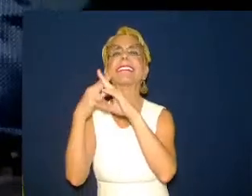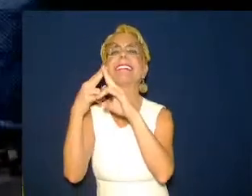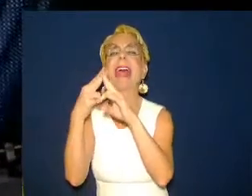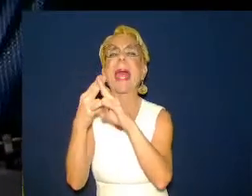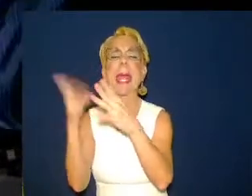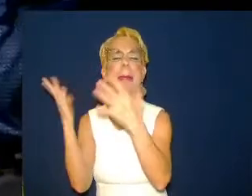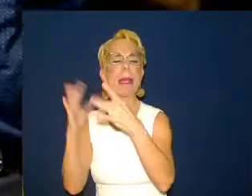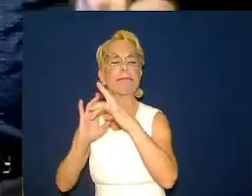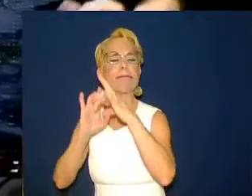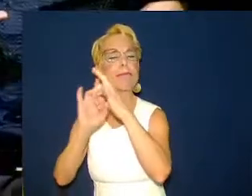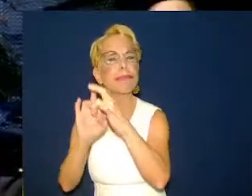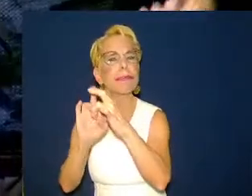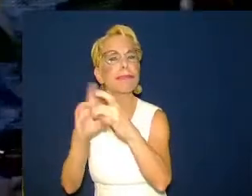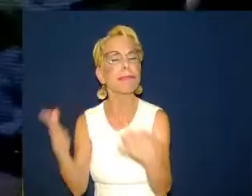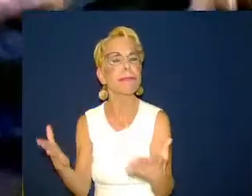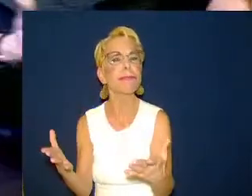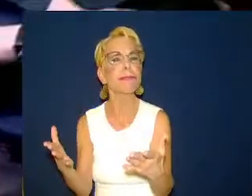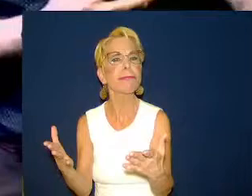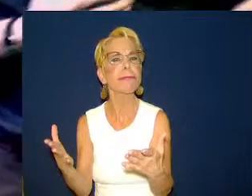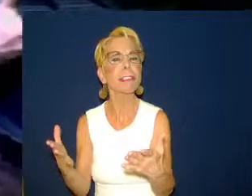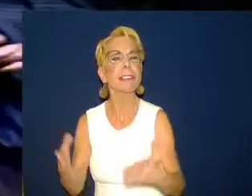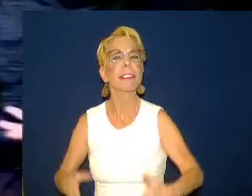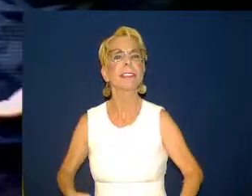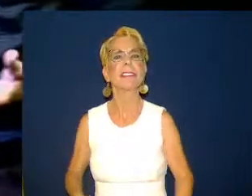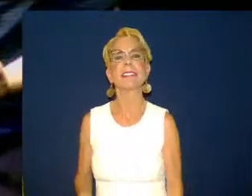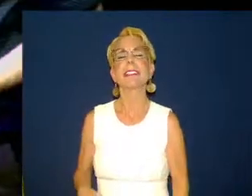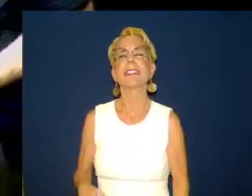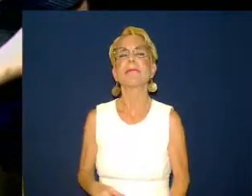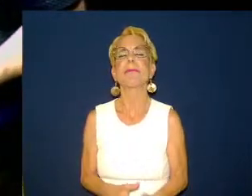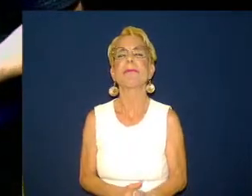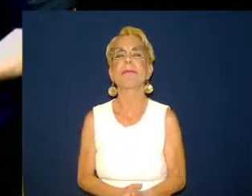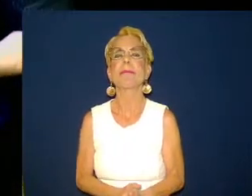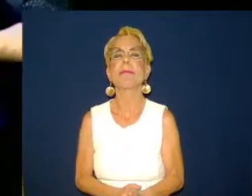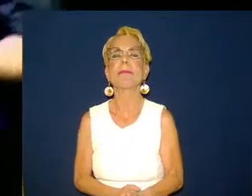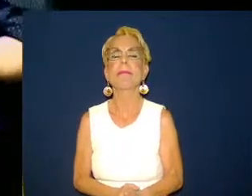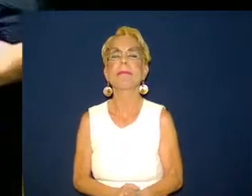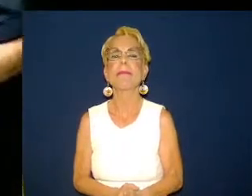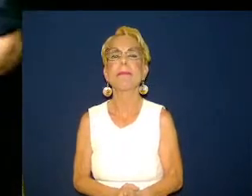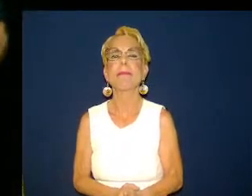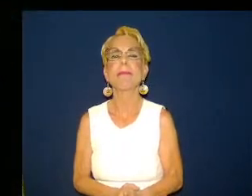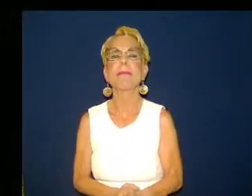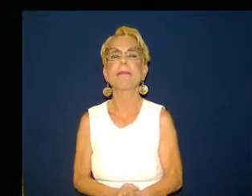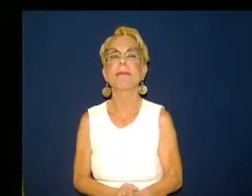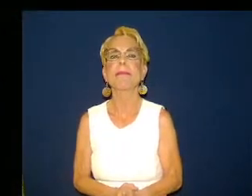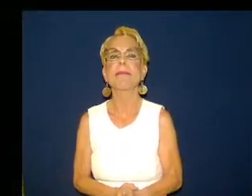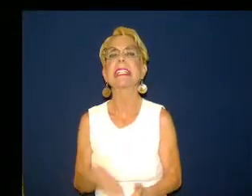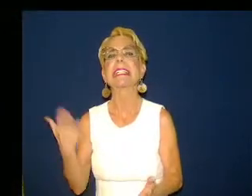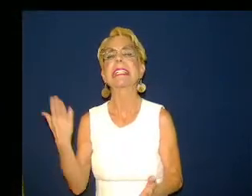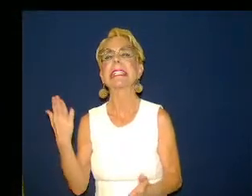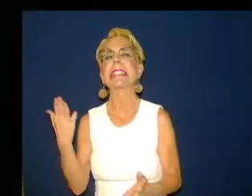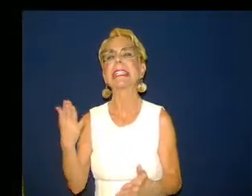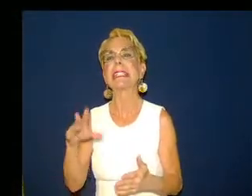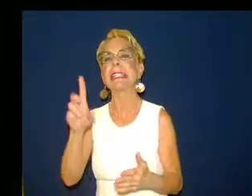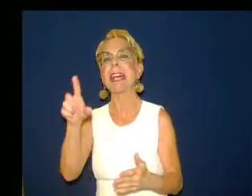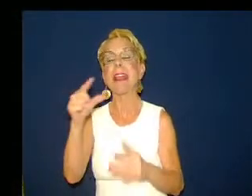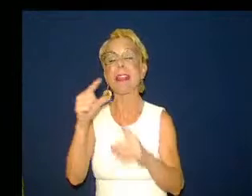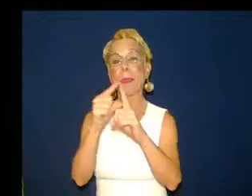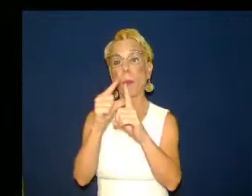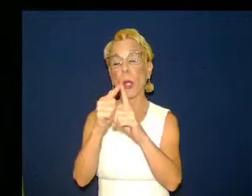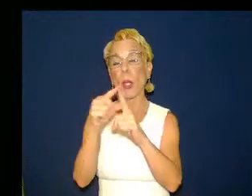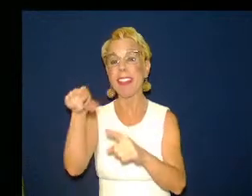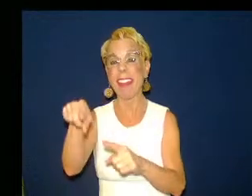to the Father God except through me." So that's who we're talking about here. So the word perseverance is the key word